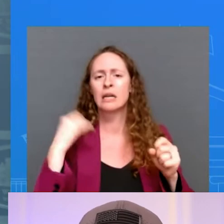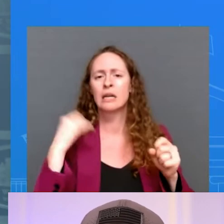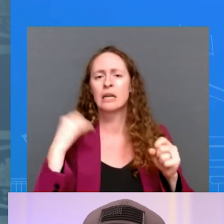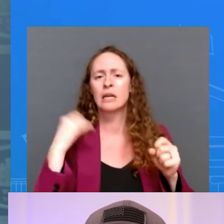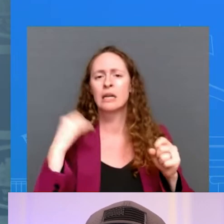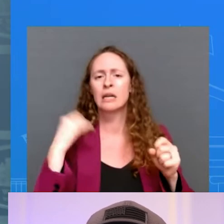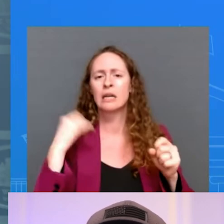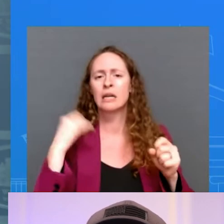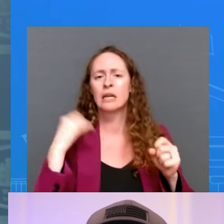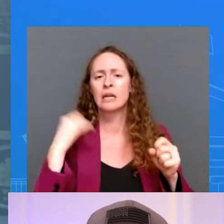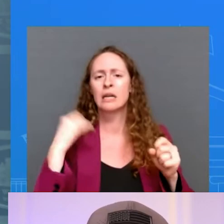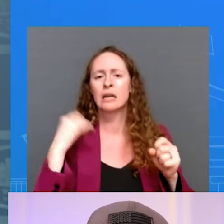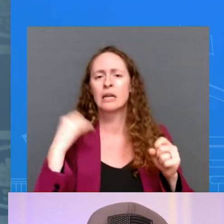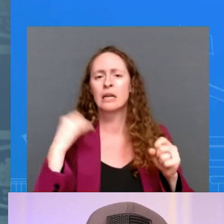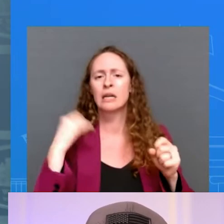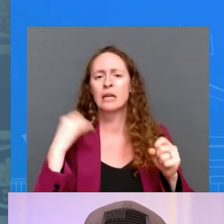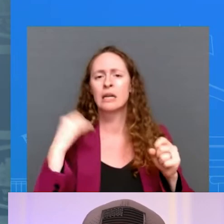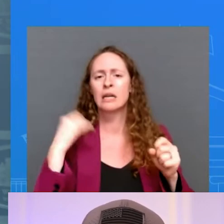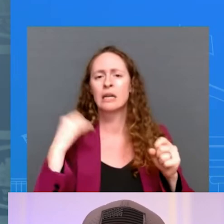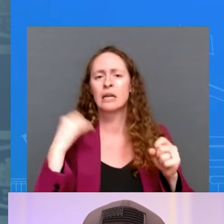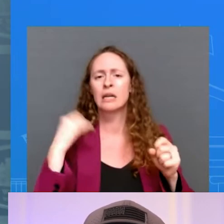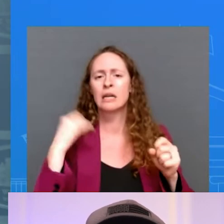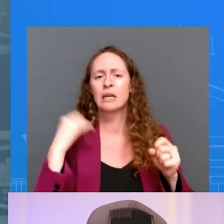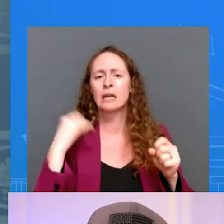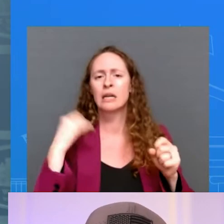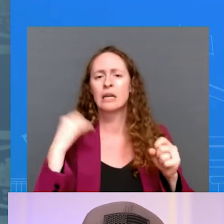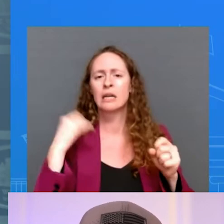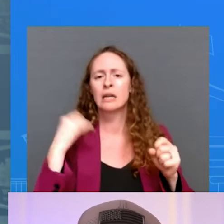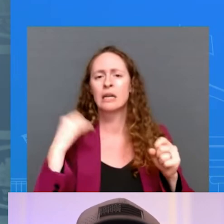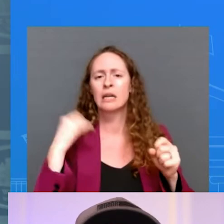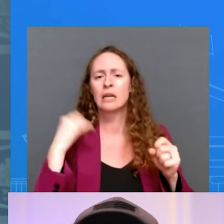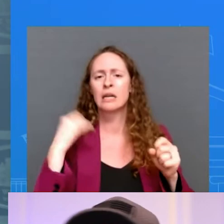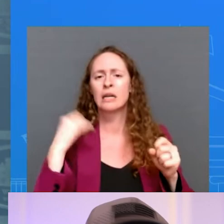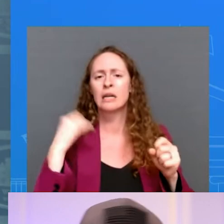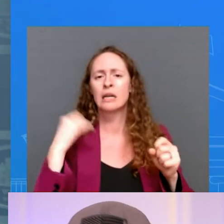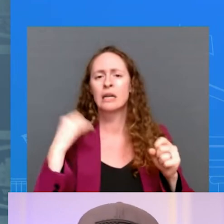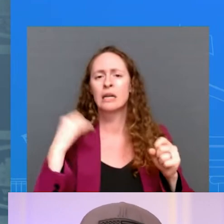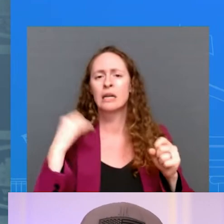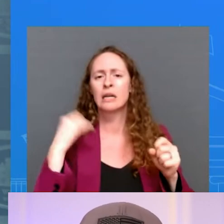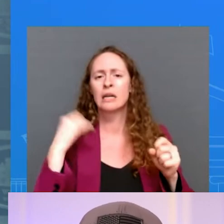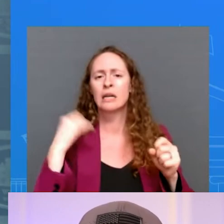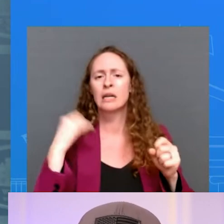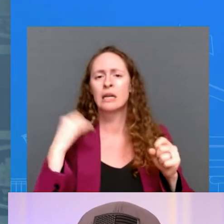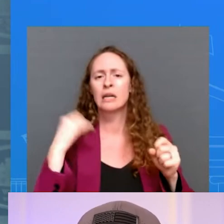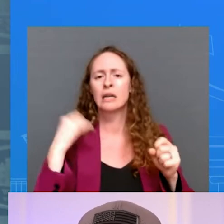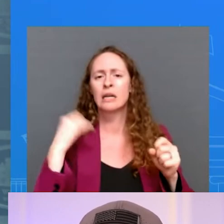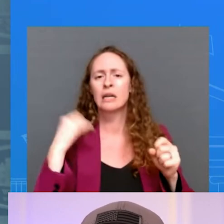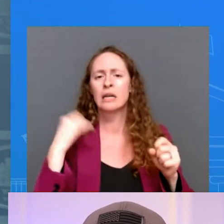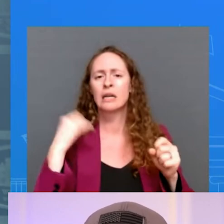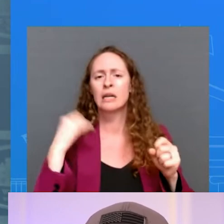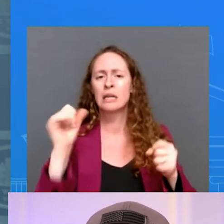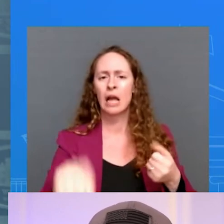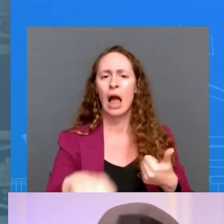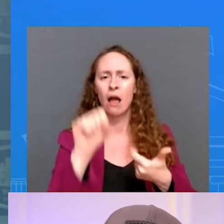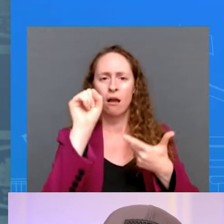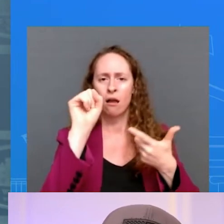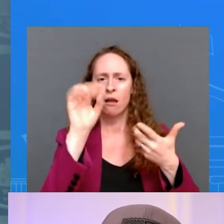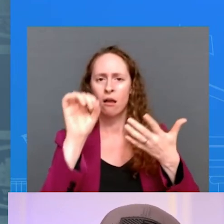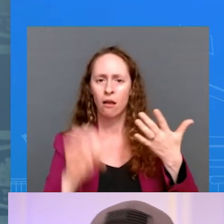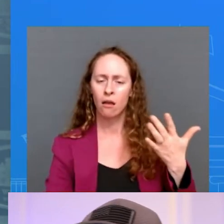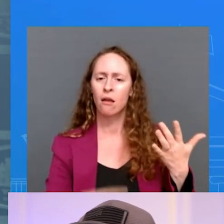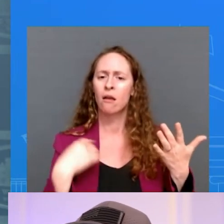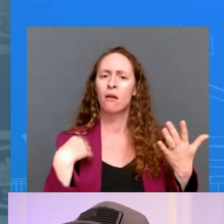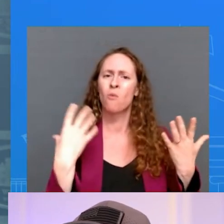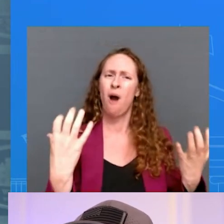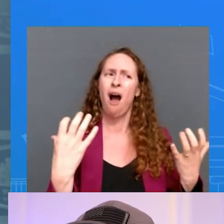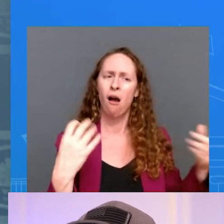Kirby regarding Biden's messaging on China and how soft it's been. Without further ado, let's go ahead and roll it. I'll come back